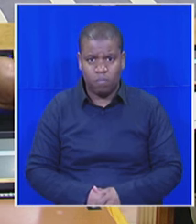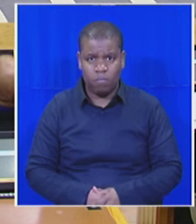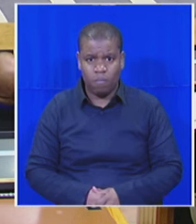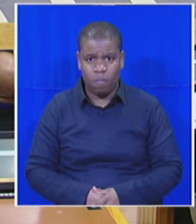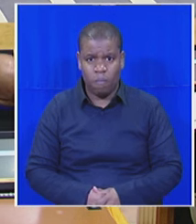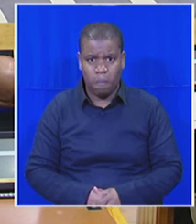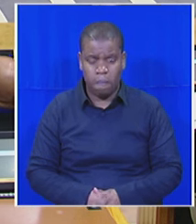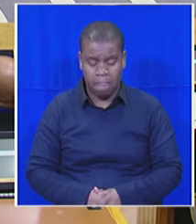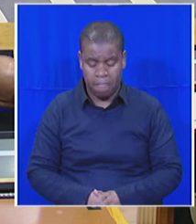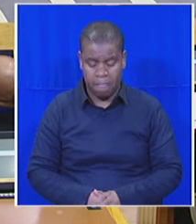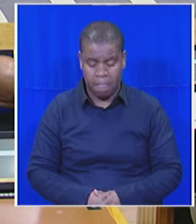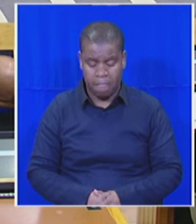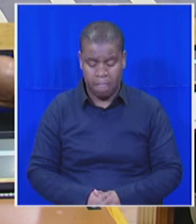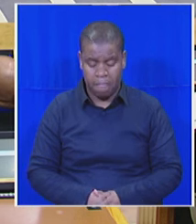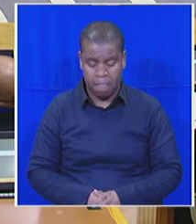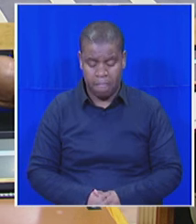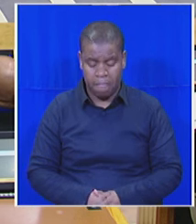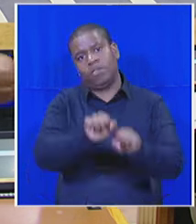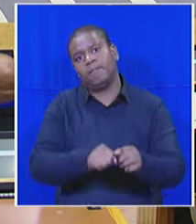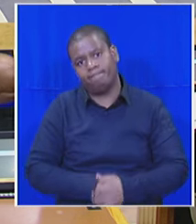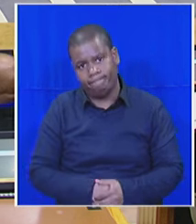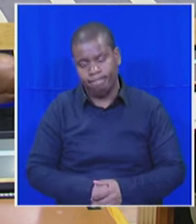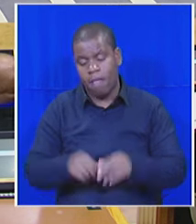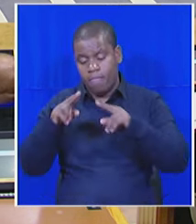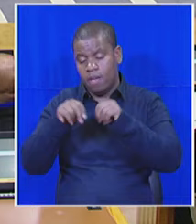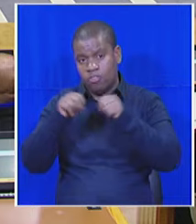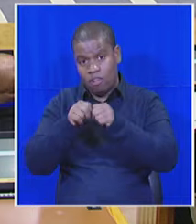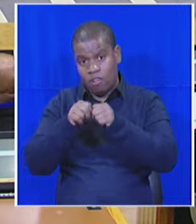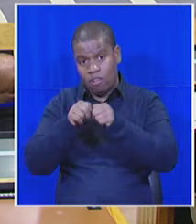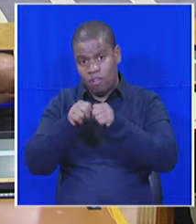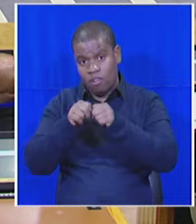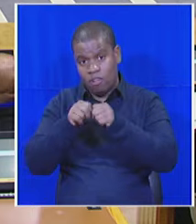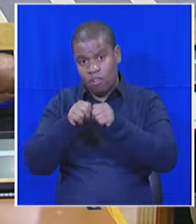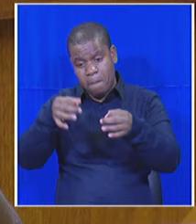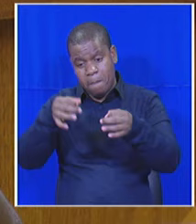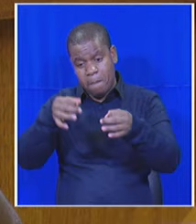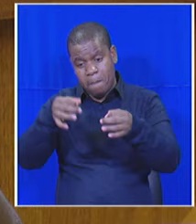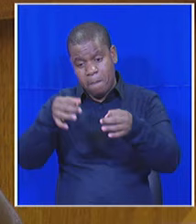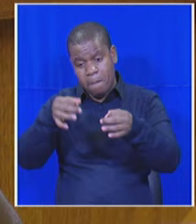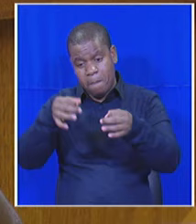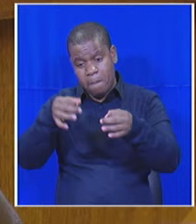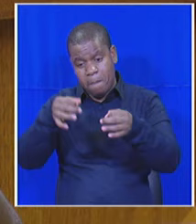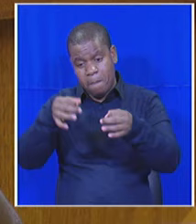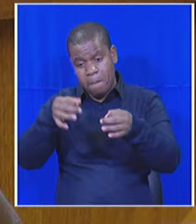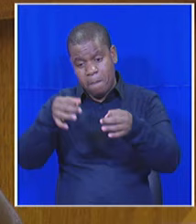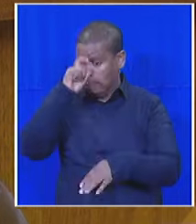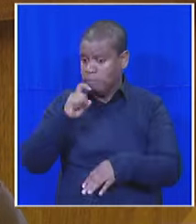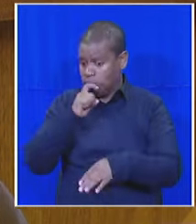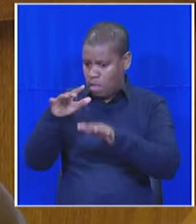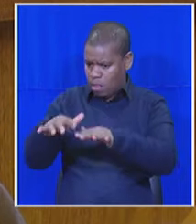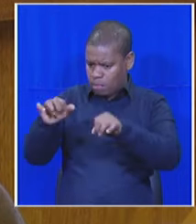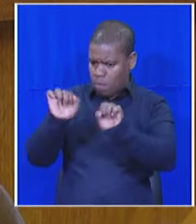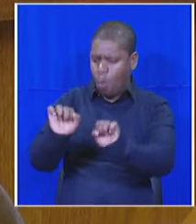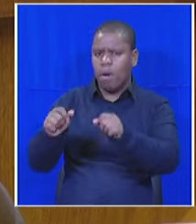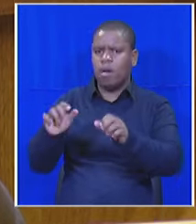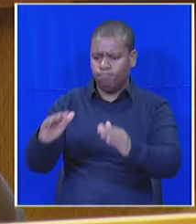Thank you, Honourable Chairperson. The National Freedom Party believes that the time has come to restore the credibility of this highest legislative